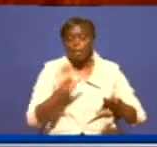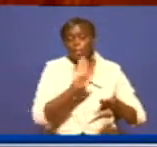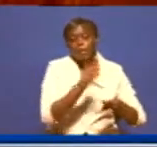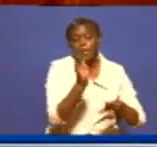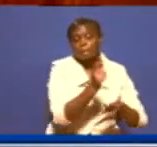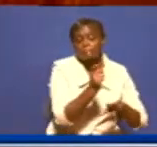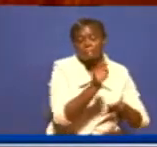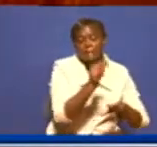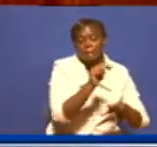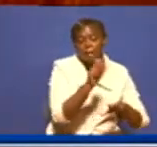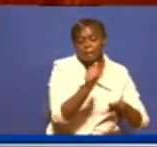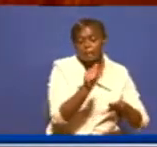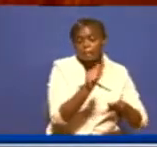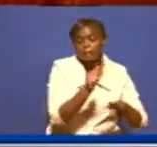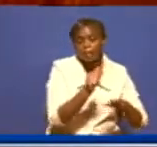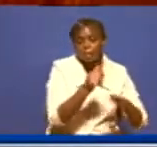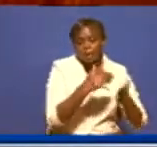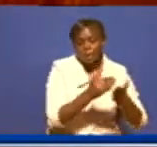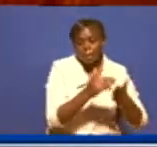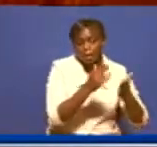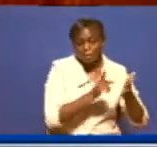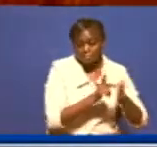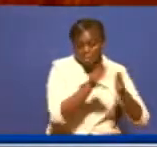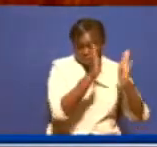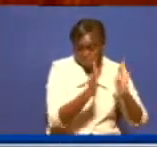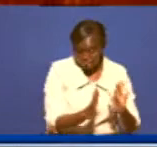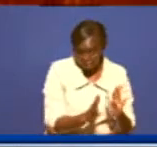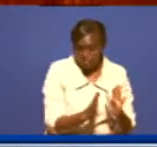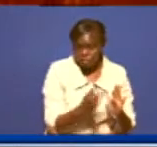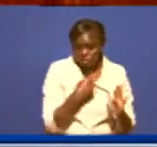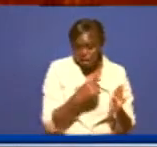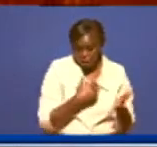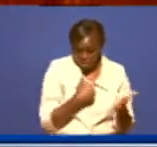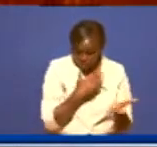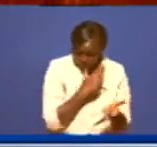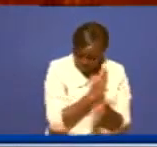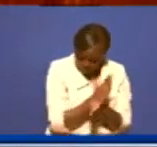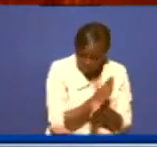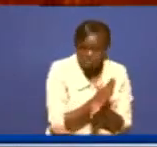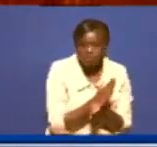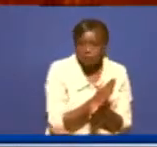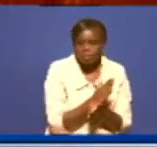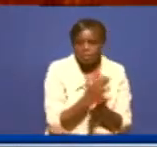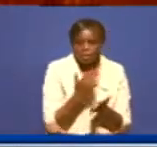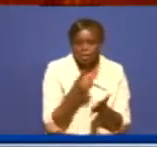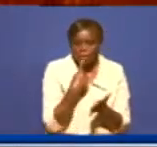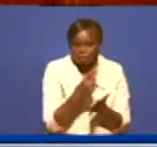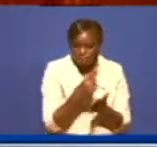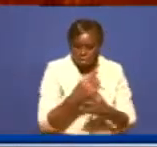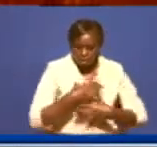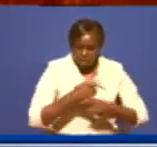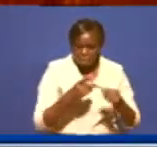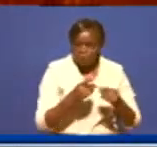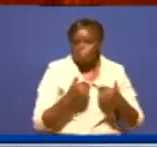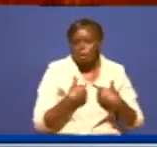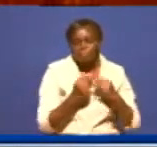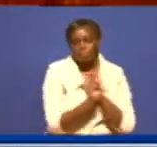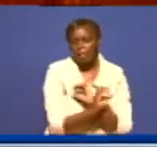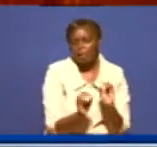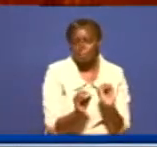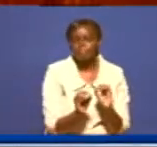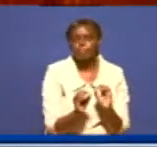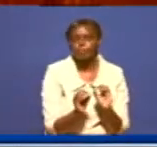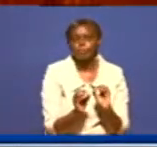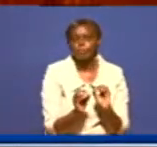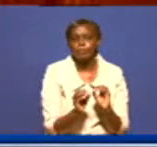right to say, since you do not want me to sublet, then I'm not interested in renting your property. I think